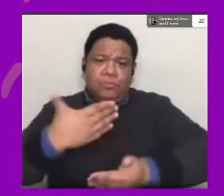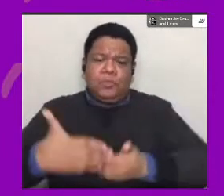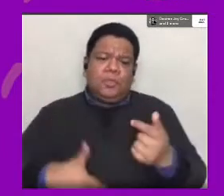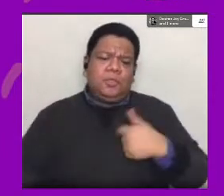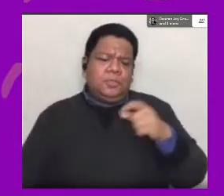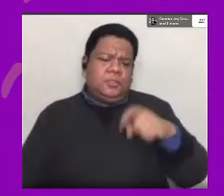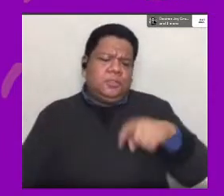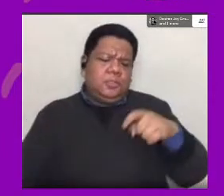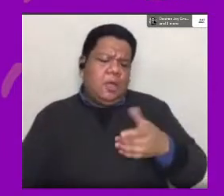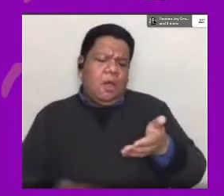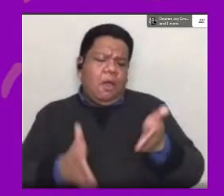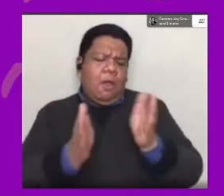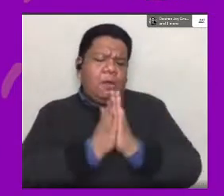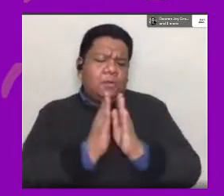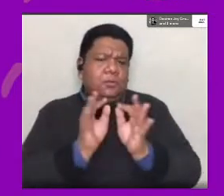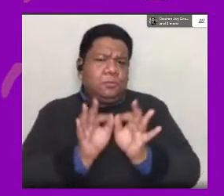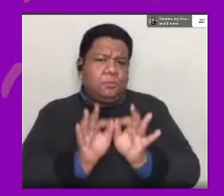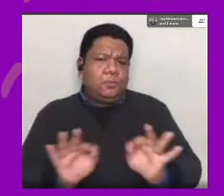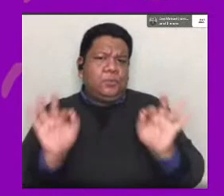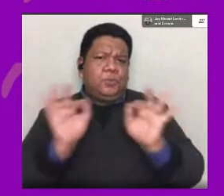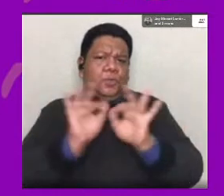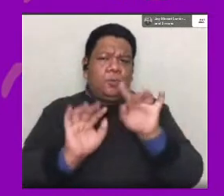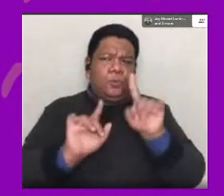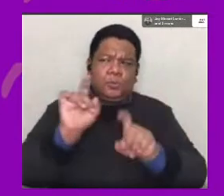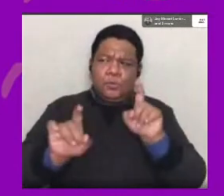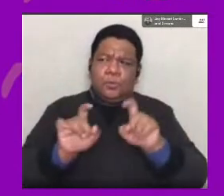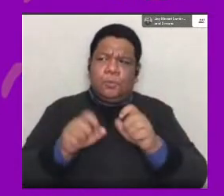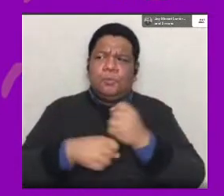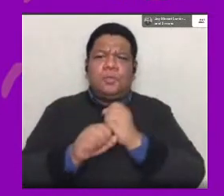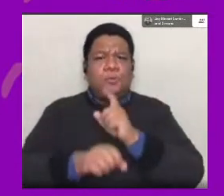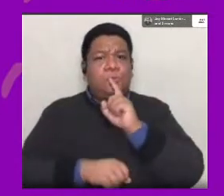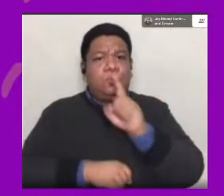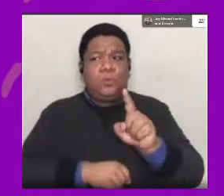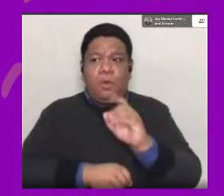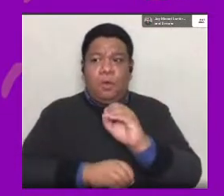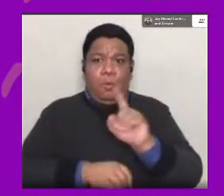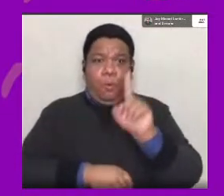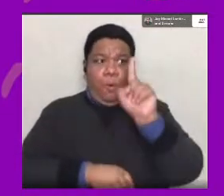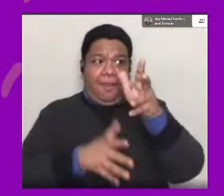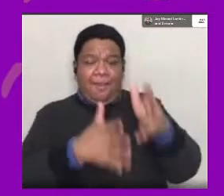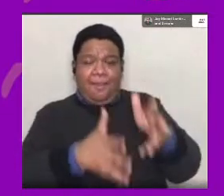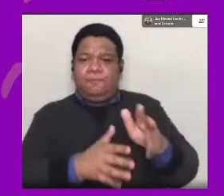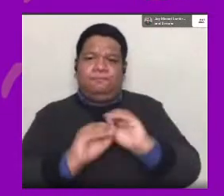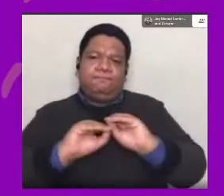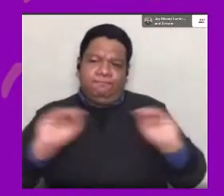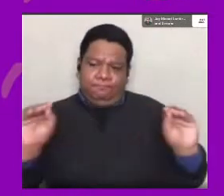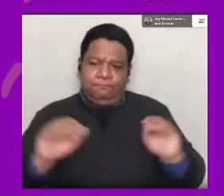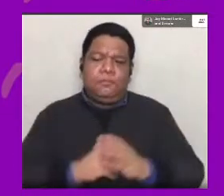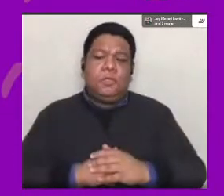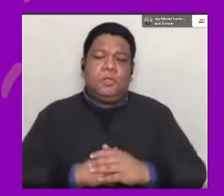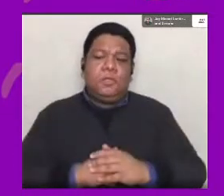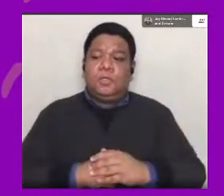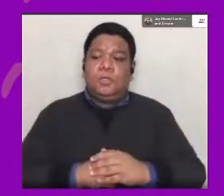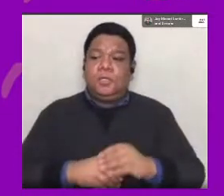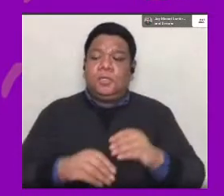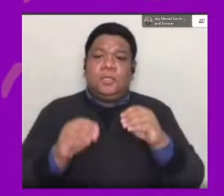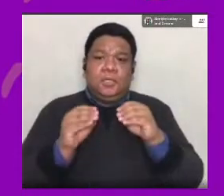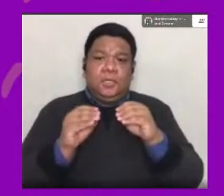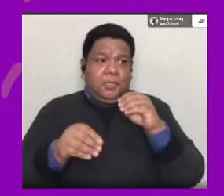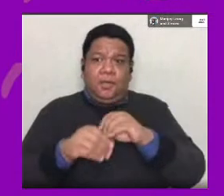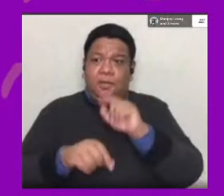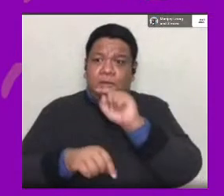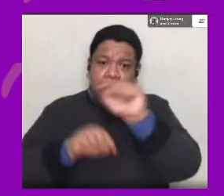ask important questions to make sure that no one is left behind. Will those in the fringes be